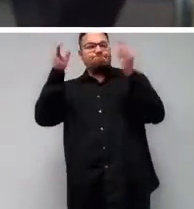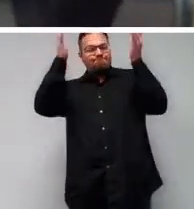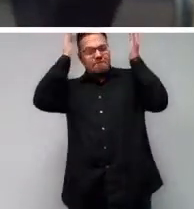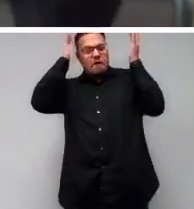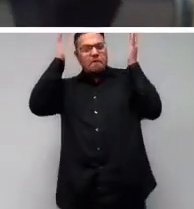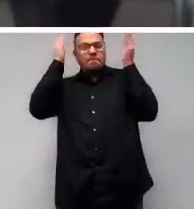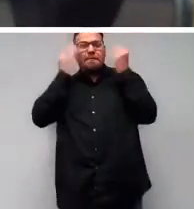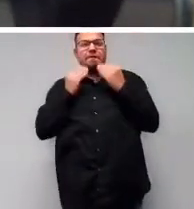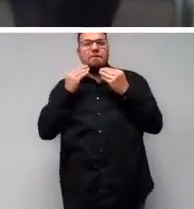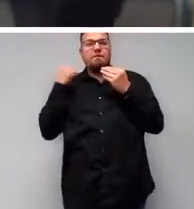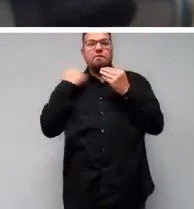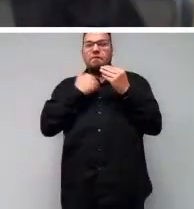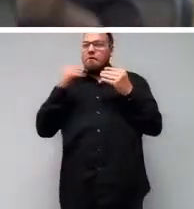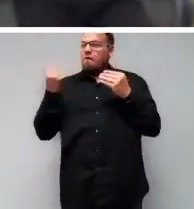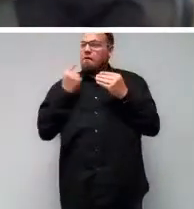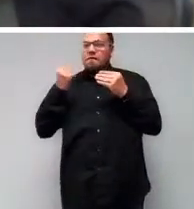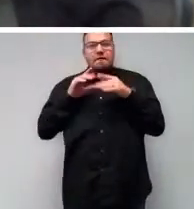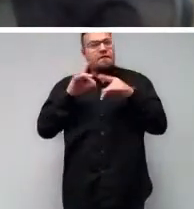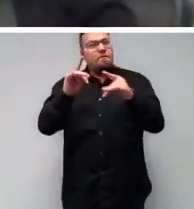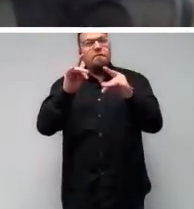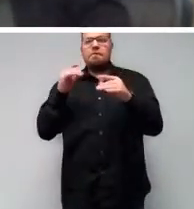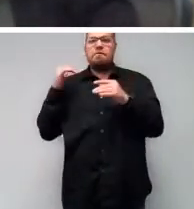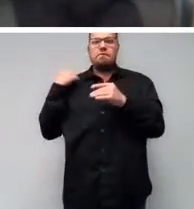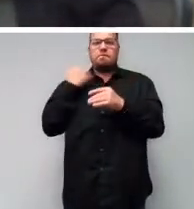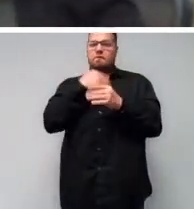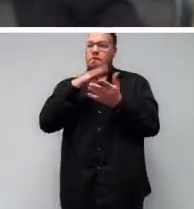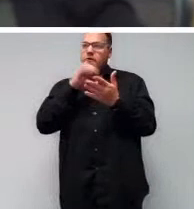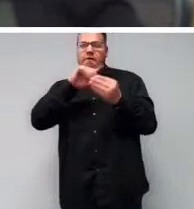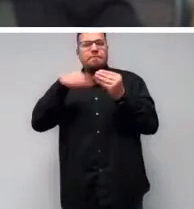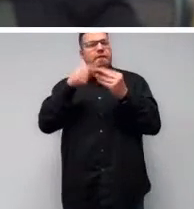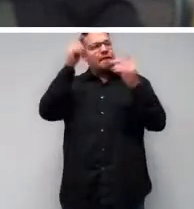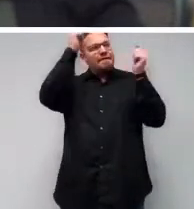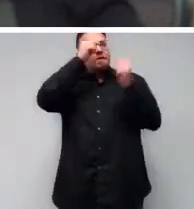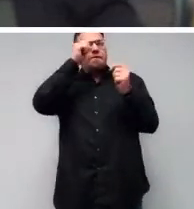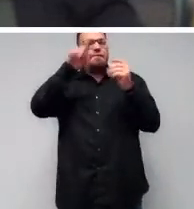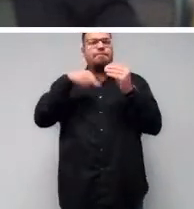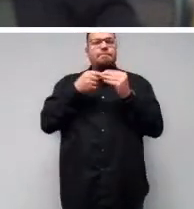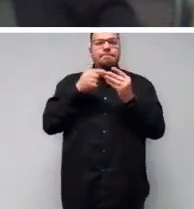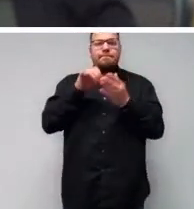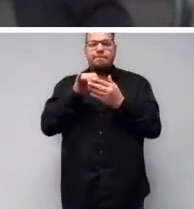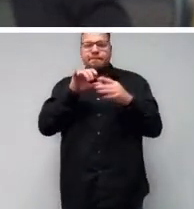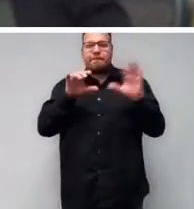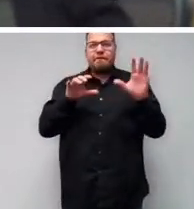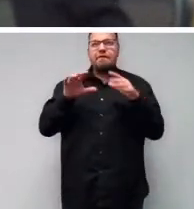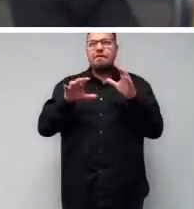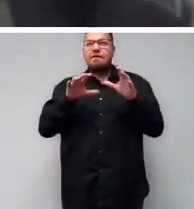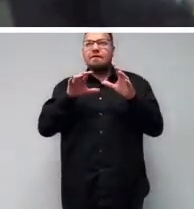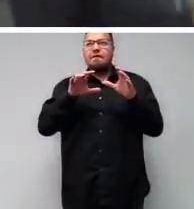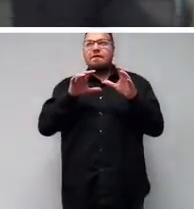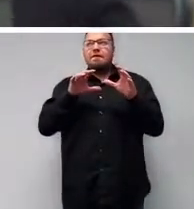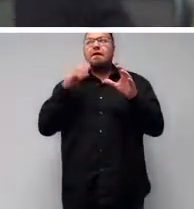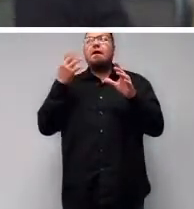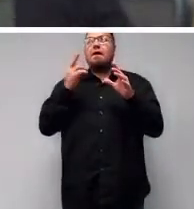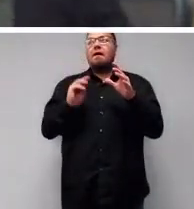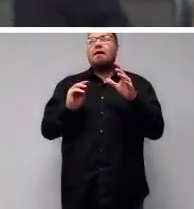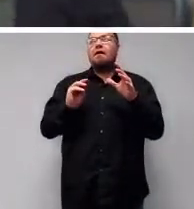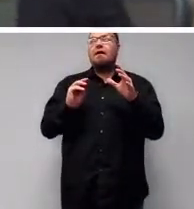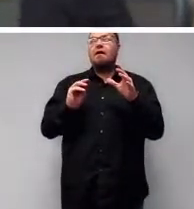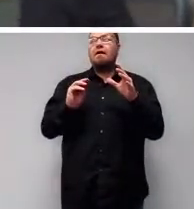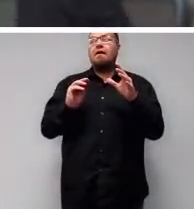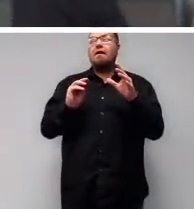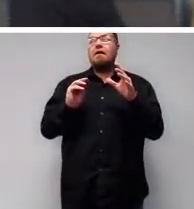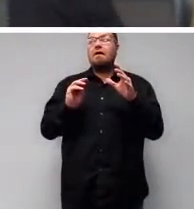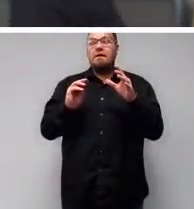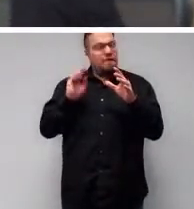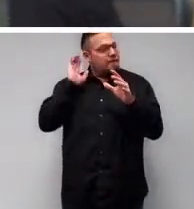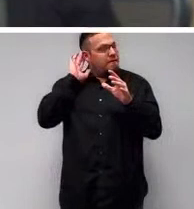done learning about, you know, cosmetology theory and doing our English and science programs, we start going into the salon